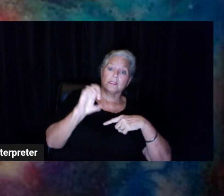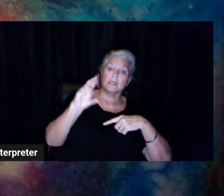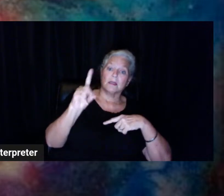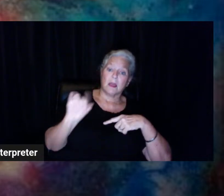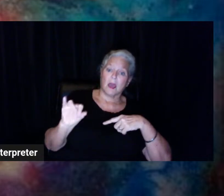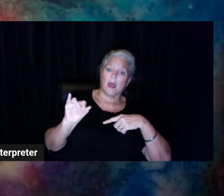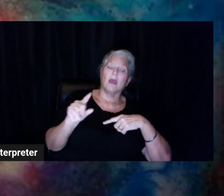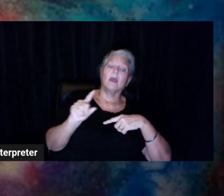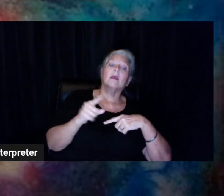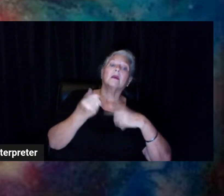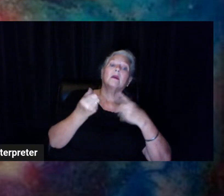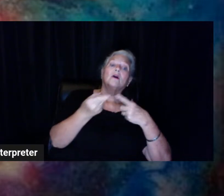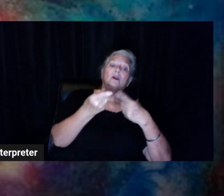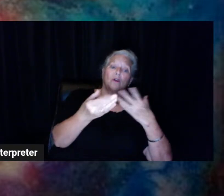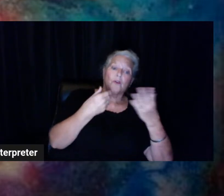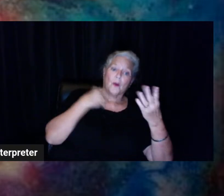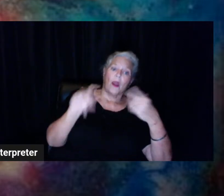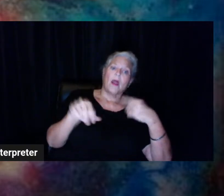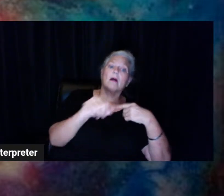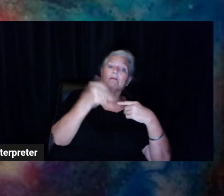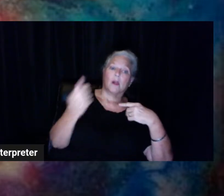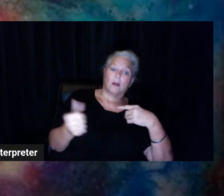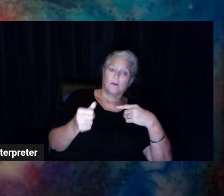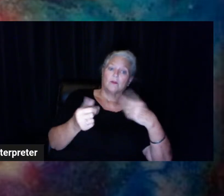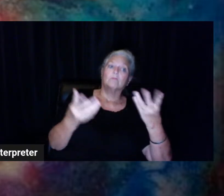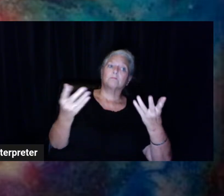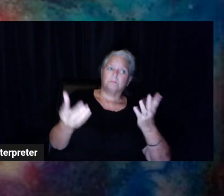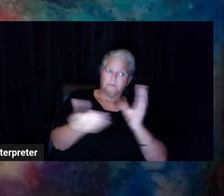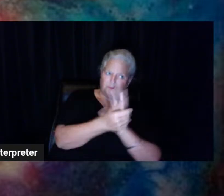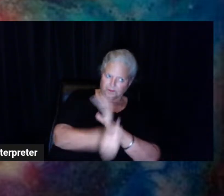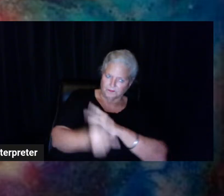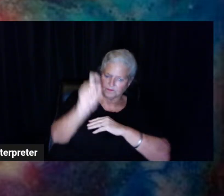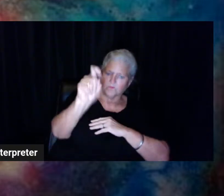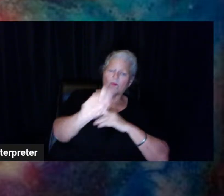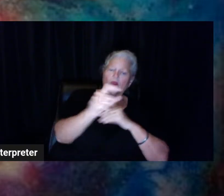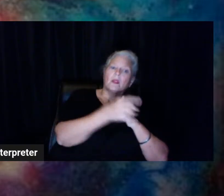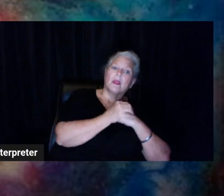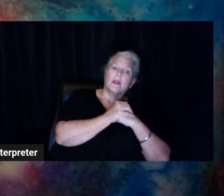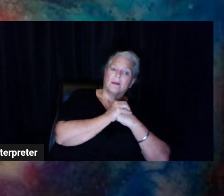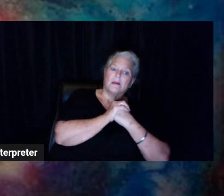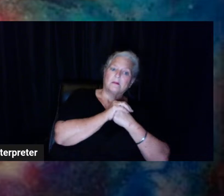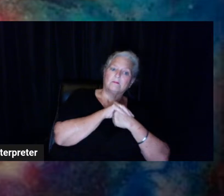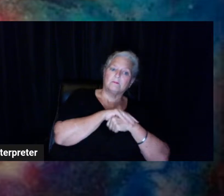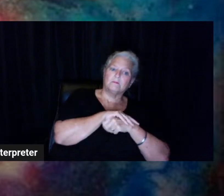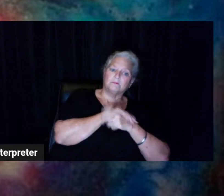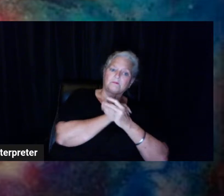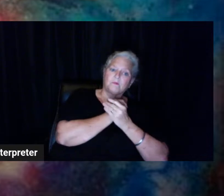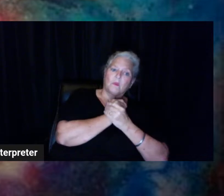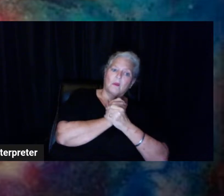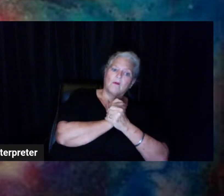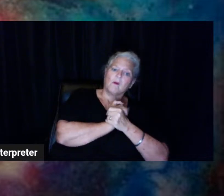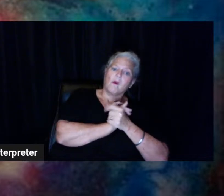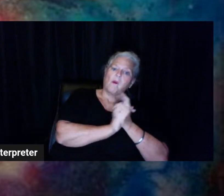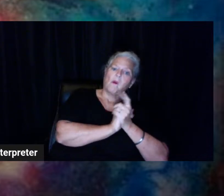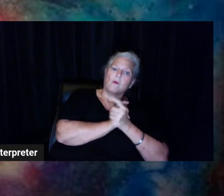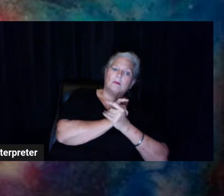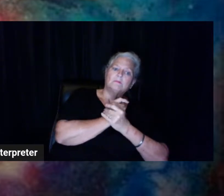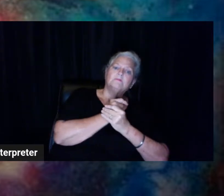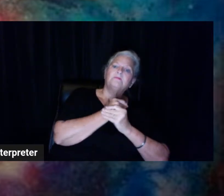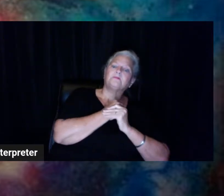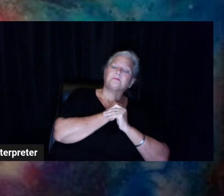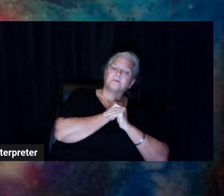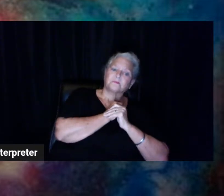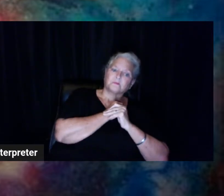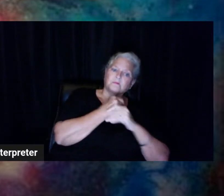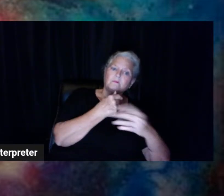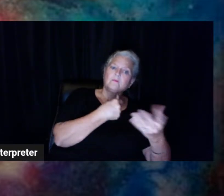other qualifications if you have to have that. I want my bachelor's. In fact, I want to go to master's.